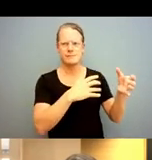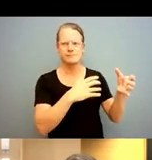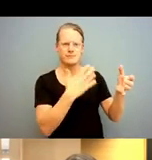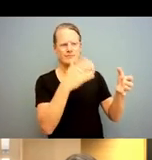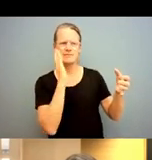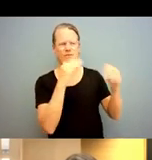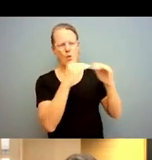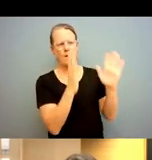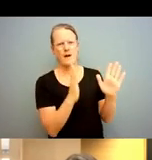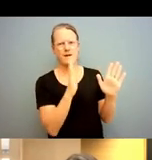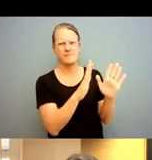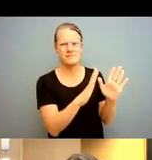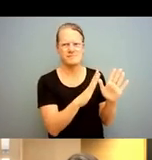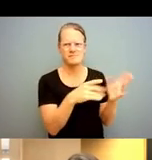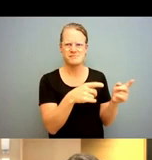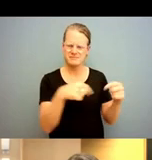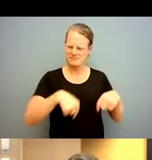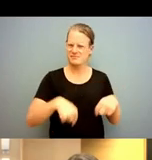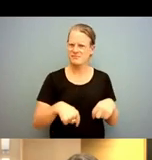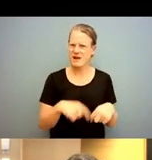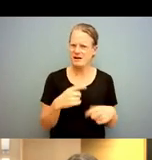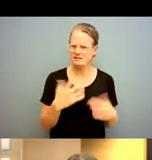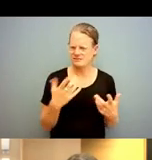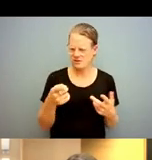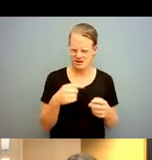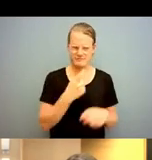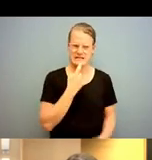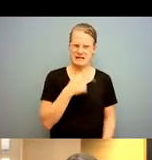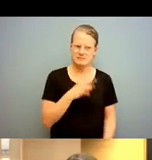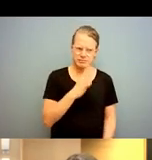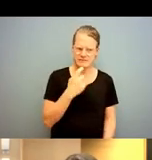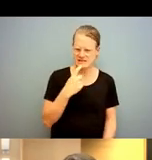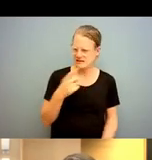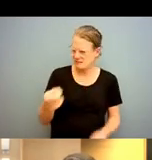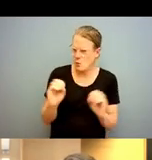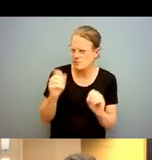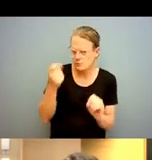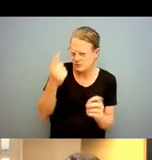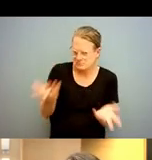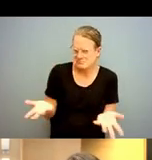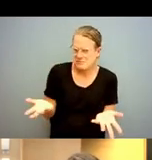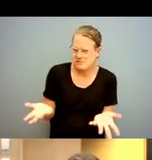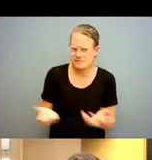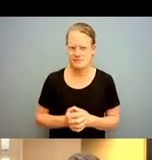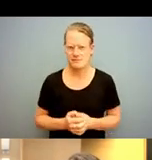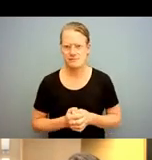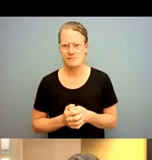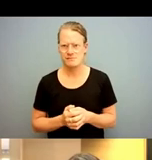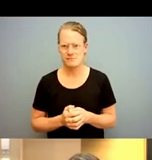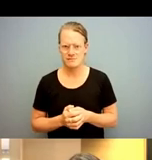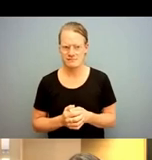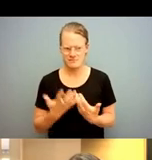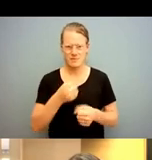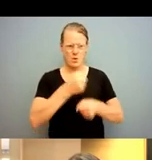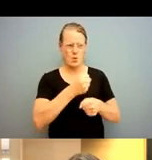sääni. Muhto tjeknalu sääneratju vailo. Kallis mi mähti vieriskielain